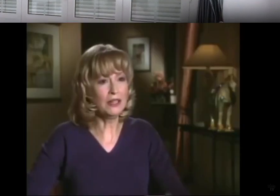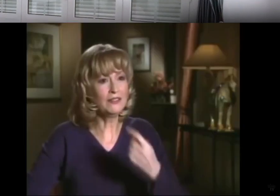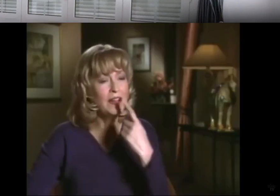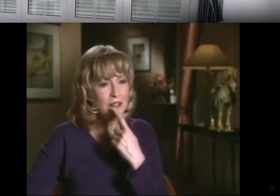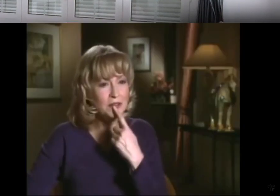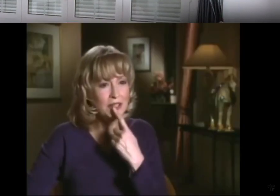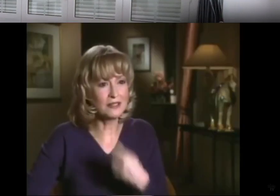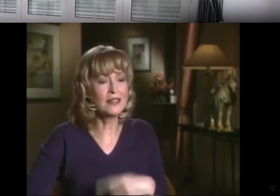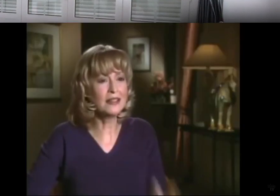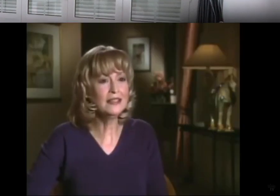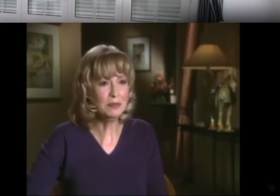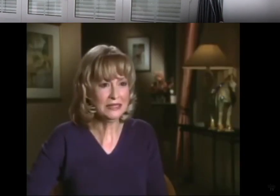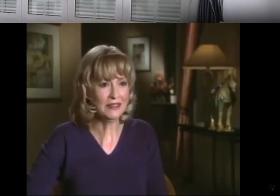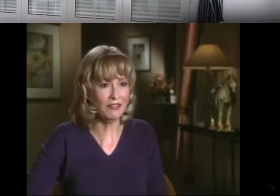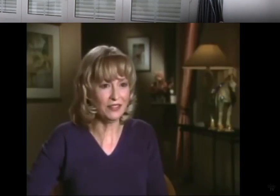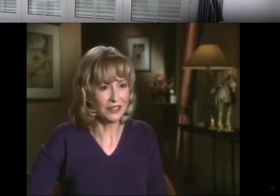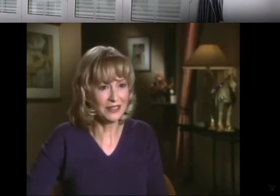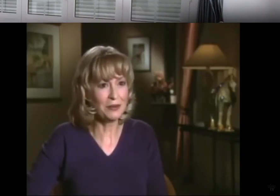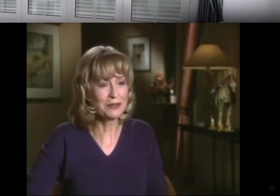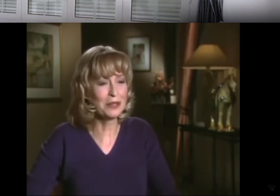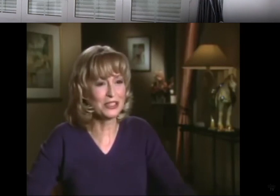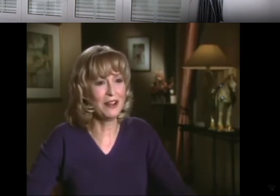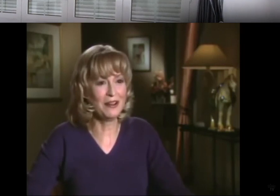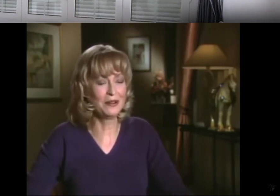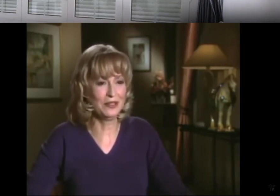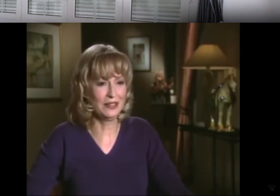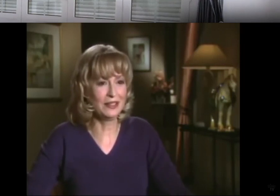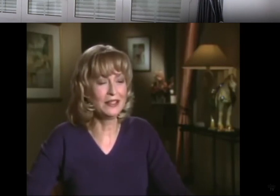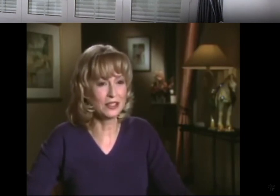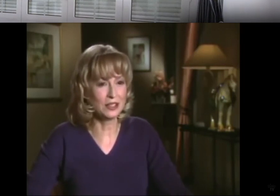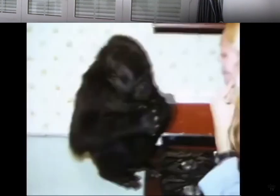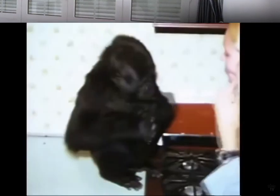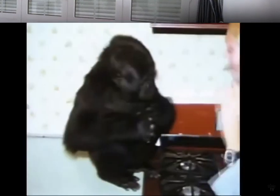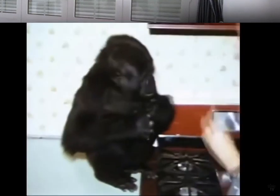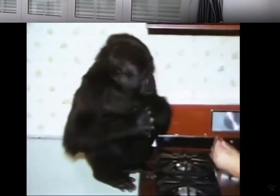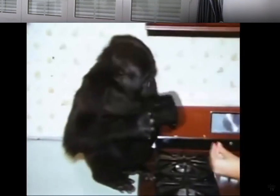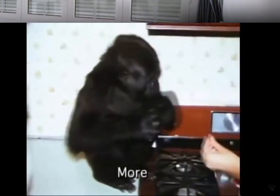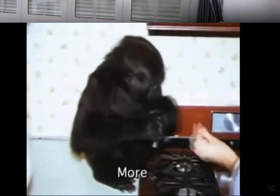oh, if I do this, then they give me stuff. That was what she got out of it initially.